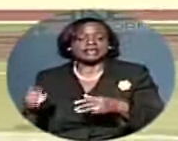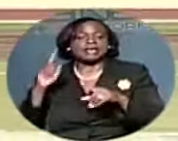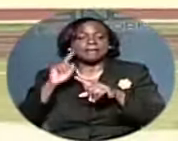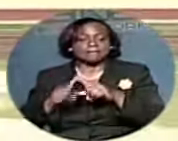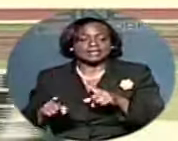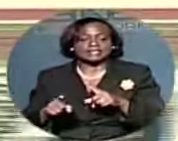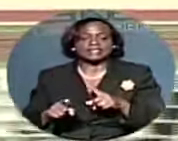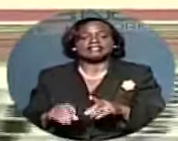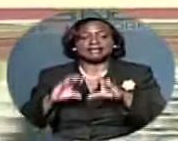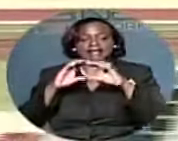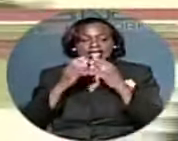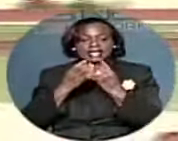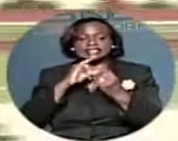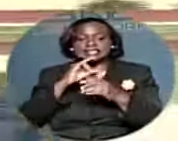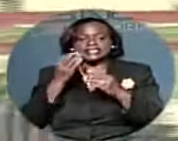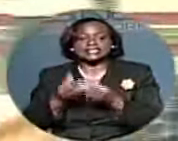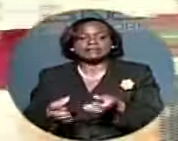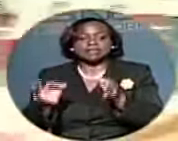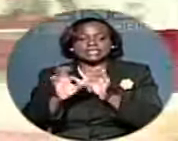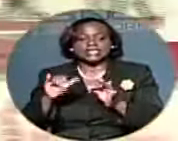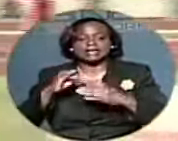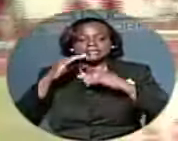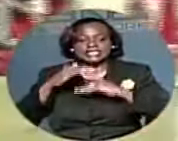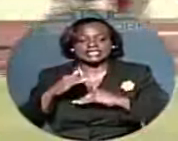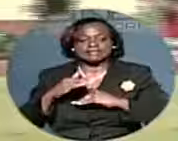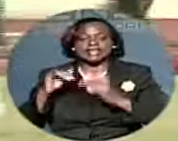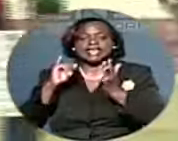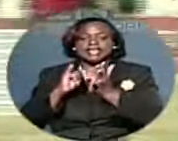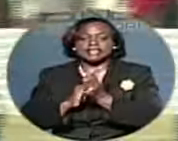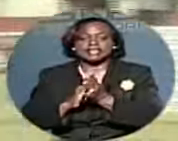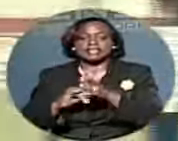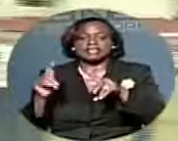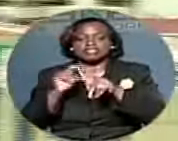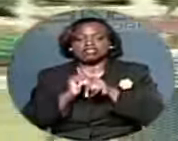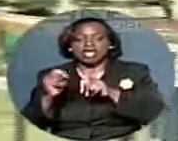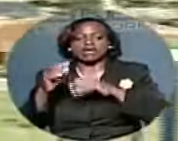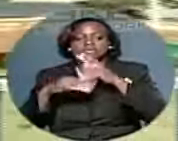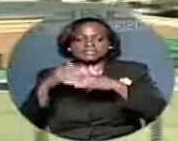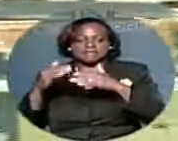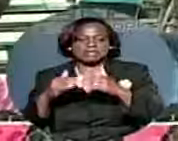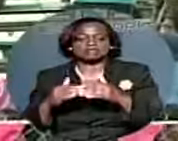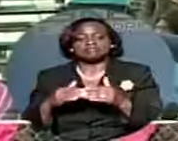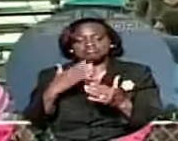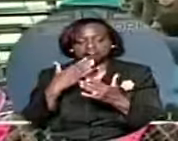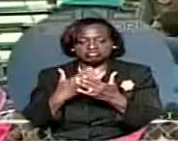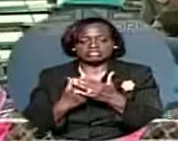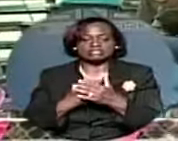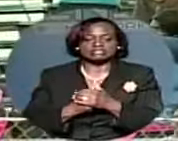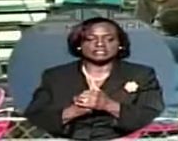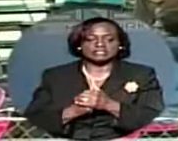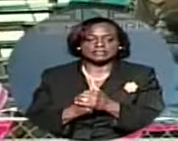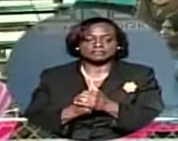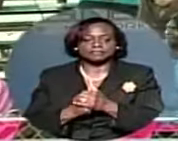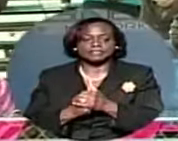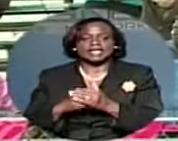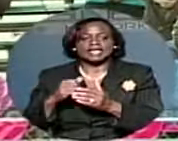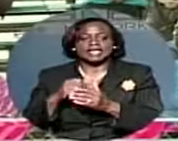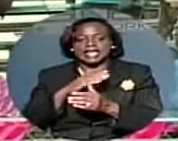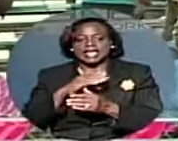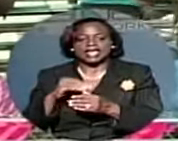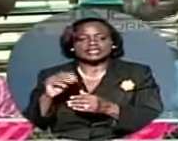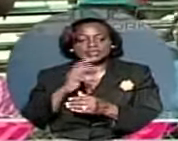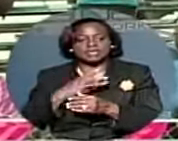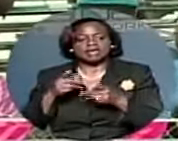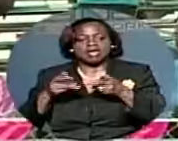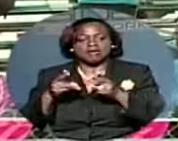what you're allowed to have. But I'm satisfied that the track was built to specs, and we're just hoping, as I said, that process will hurry take place so that we can really